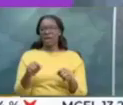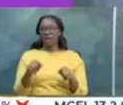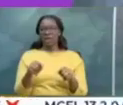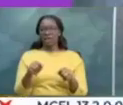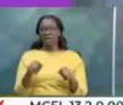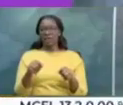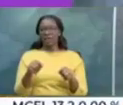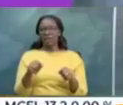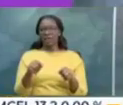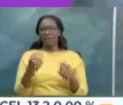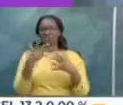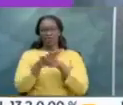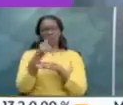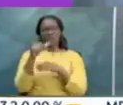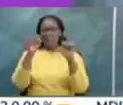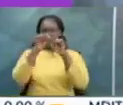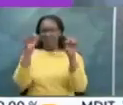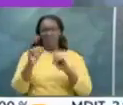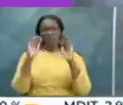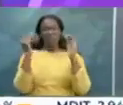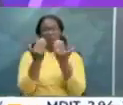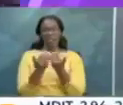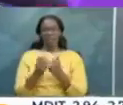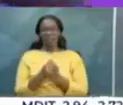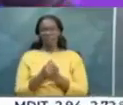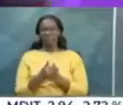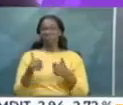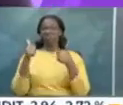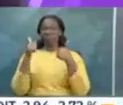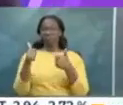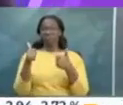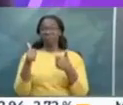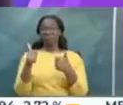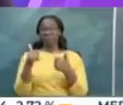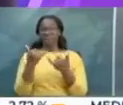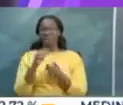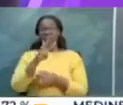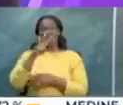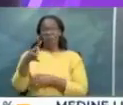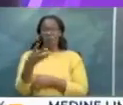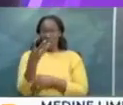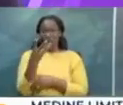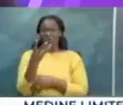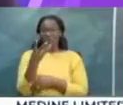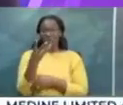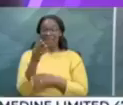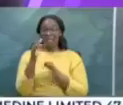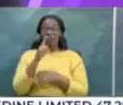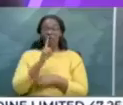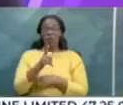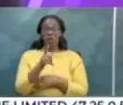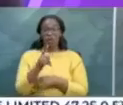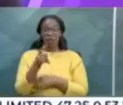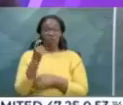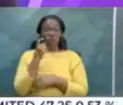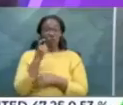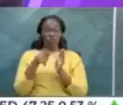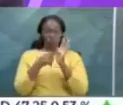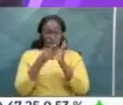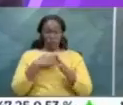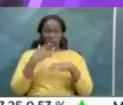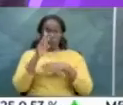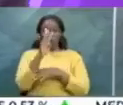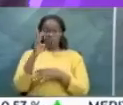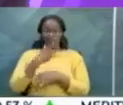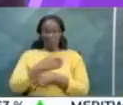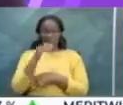onto any system in the world. Great stuff. Yes. Wrapping this up, 4,000 Kenya shillings. If you order it from our show or website,